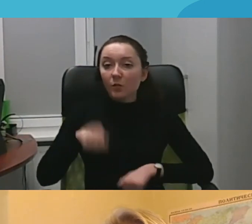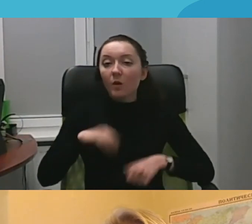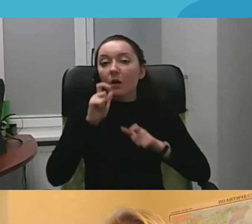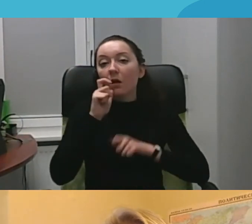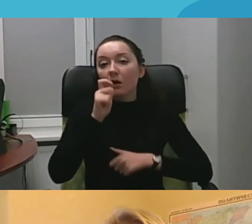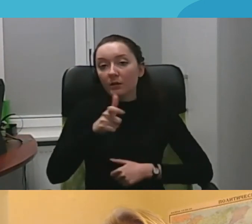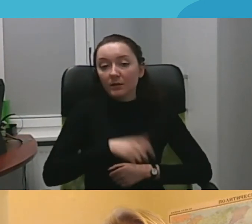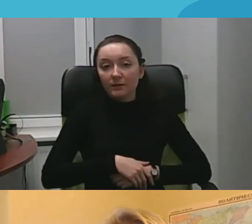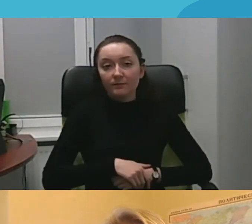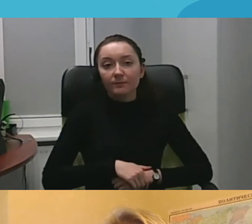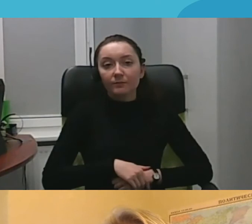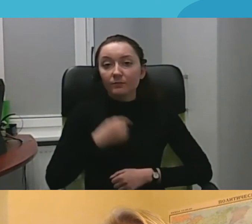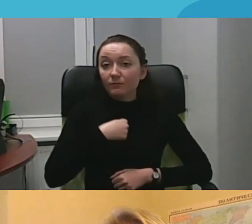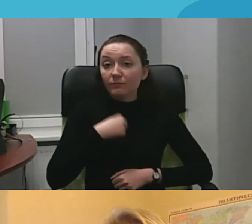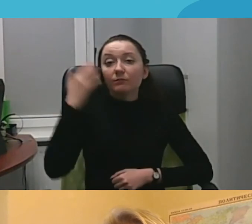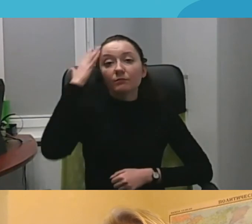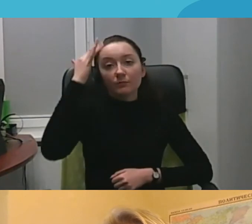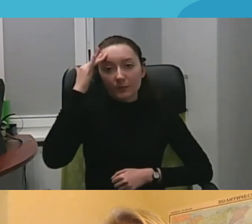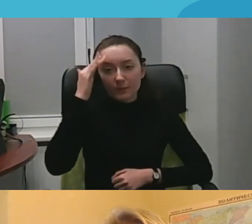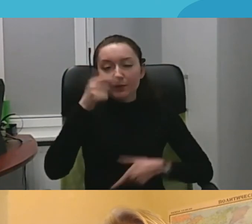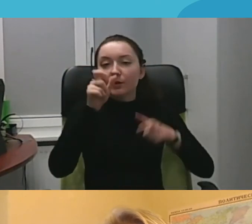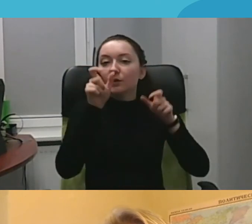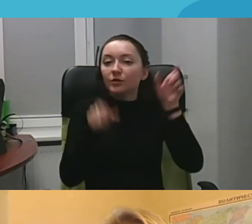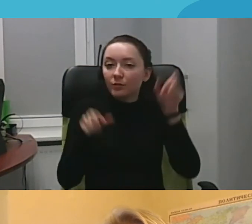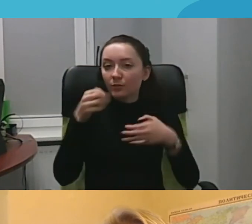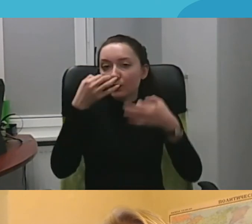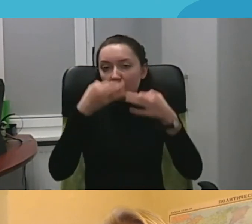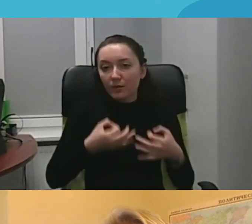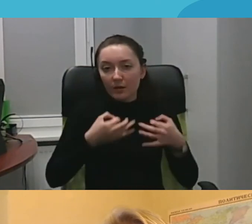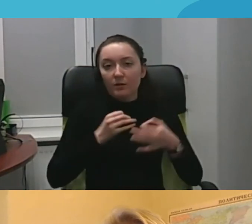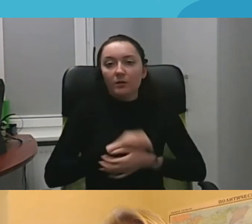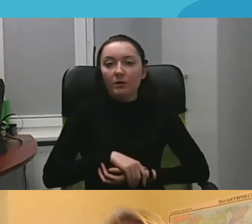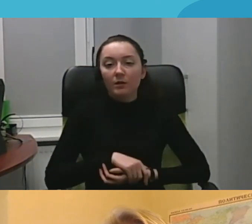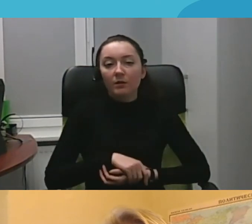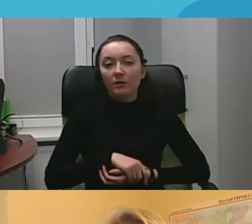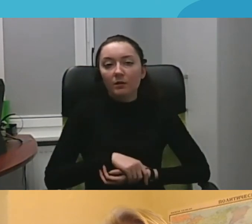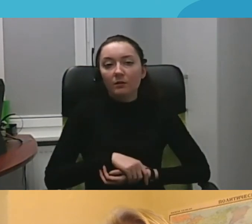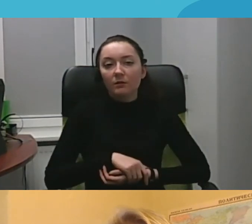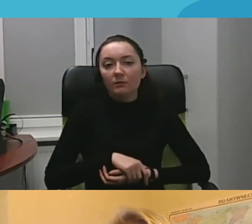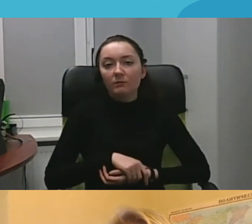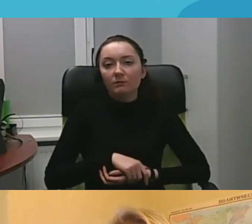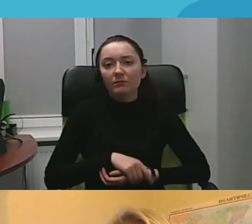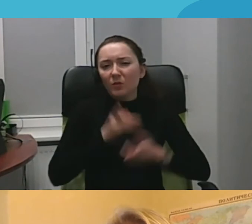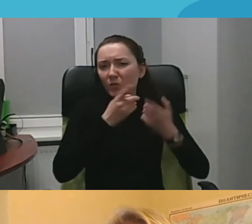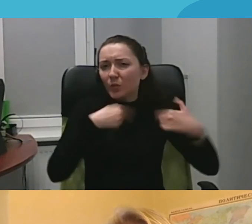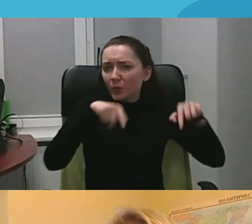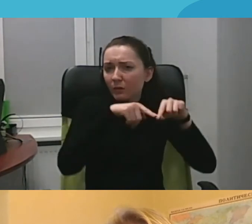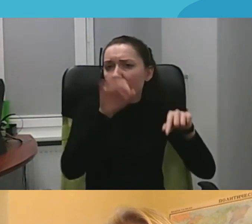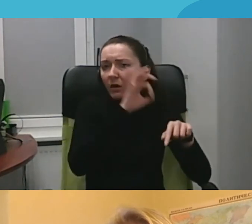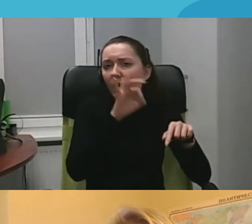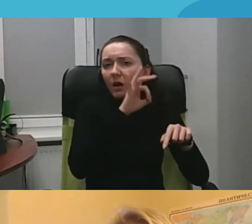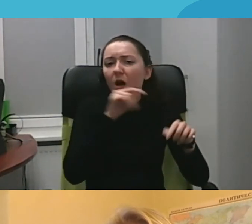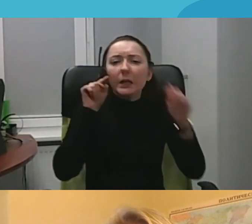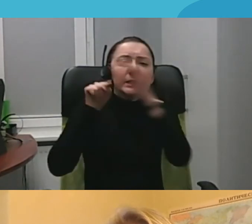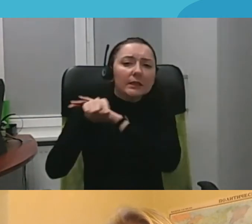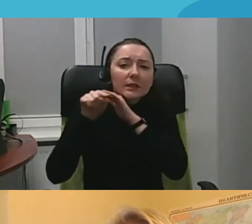human rights, it's not interference to domestic affairs. In fact, these